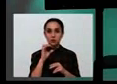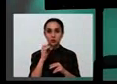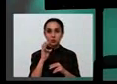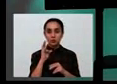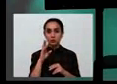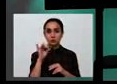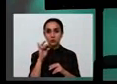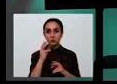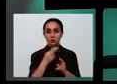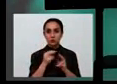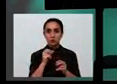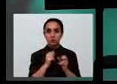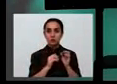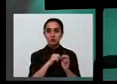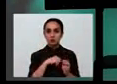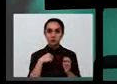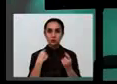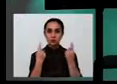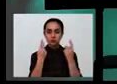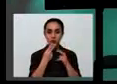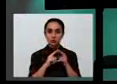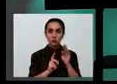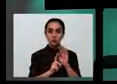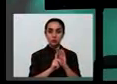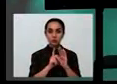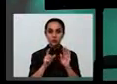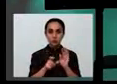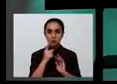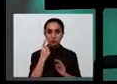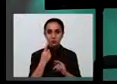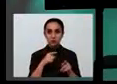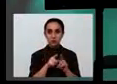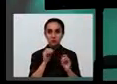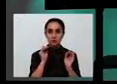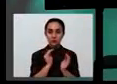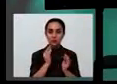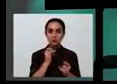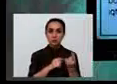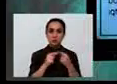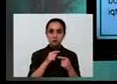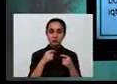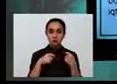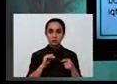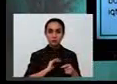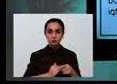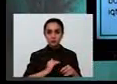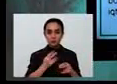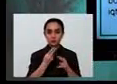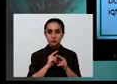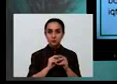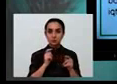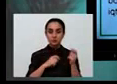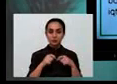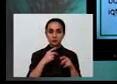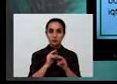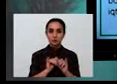eng katta tadbirlardan, eng katta yo'nalishlardan biri mamlakatda kichik biznes va xususiy tadbirkorlikni aziz